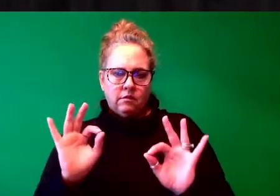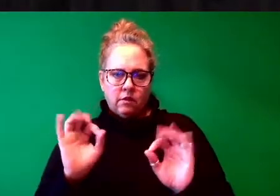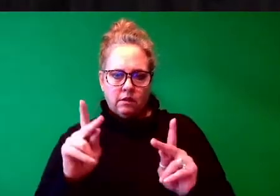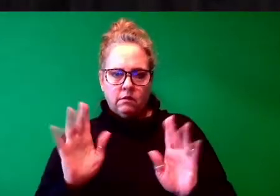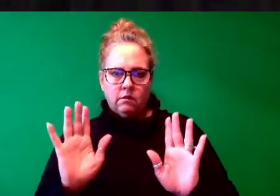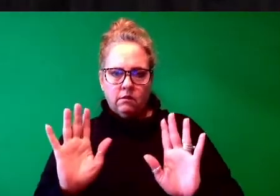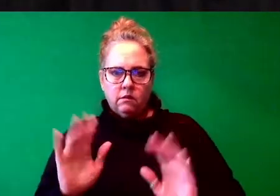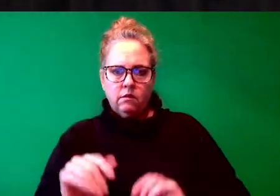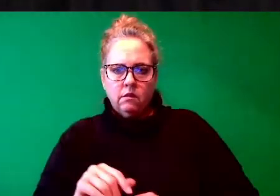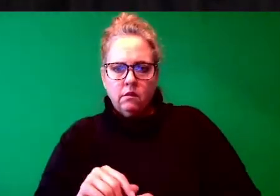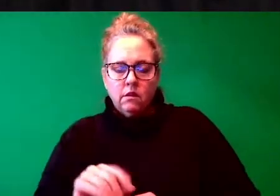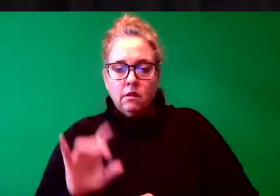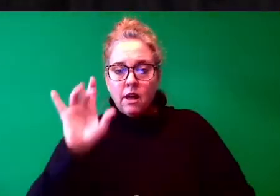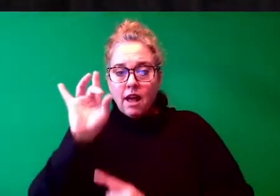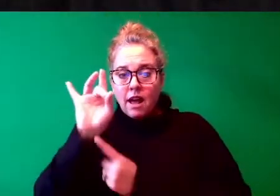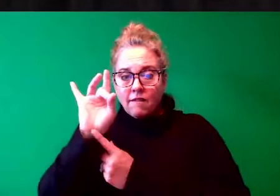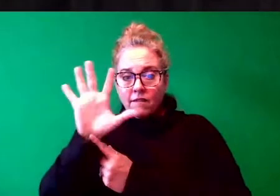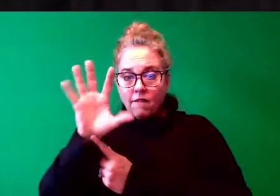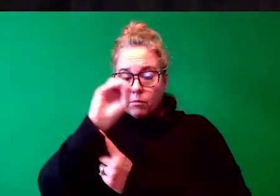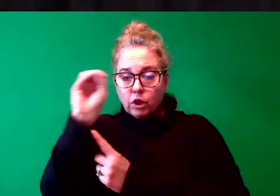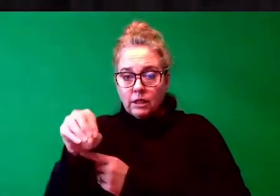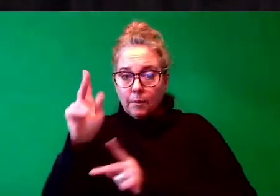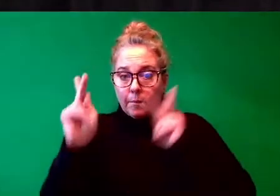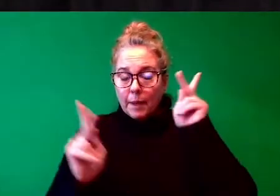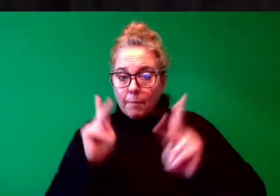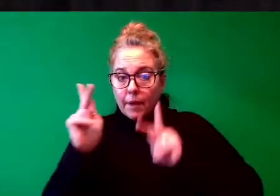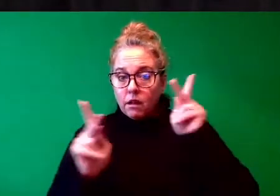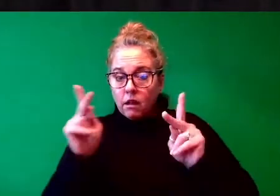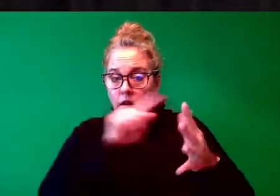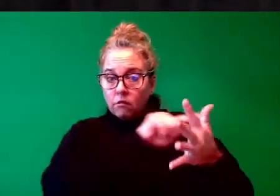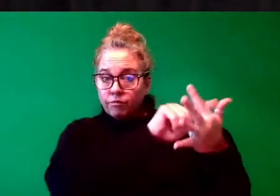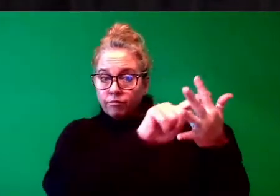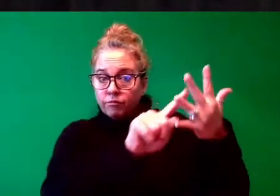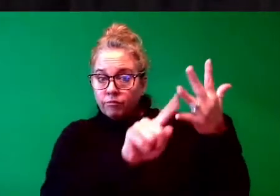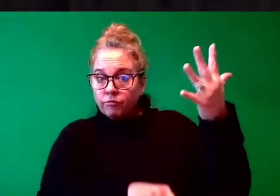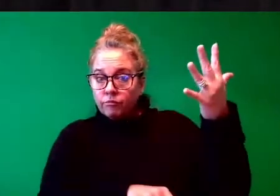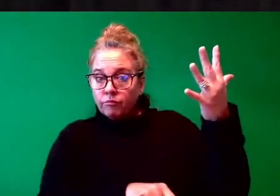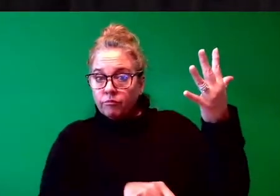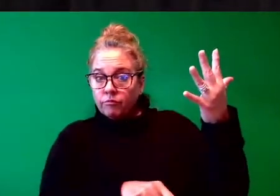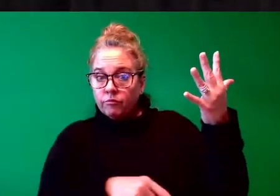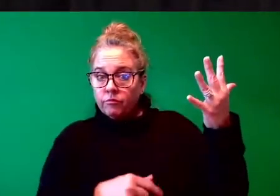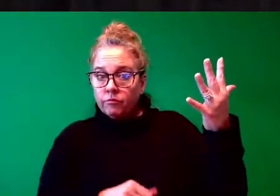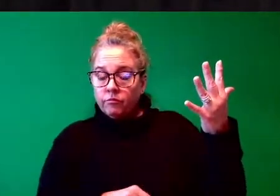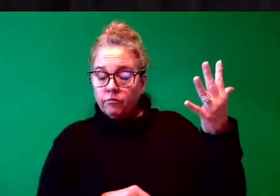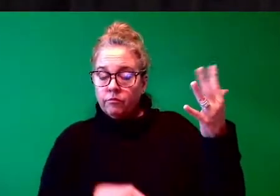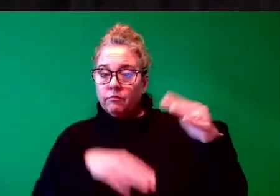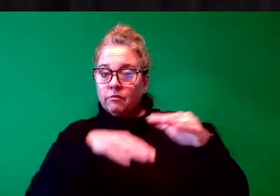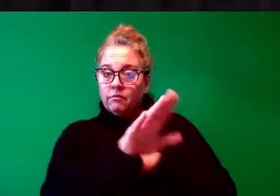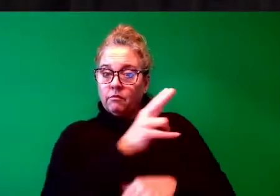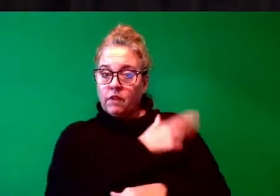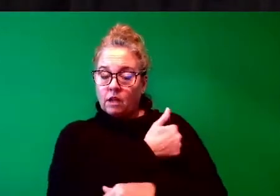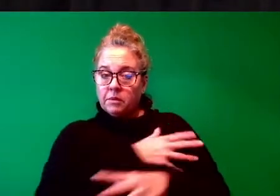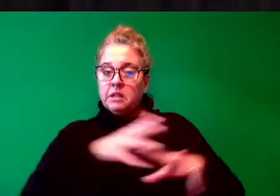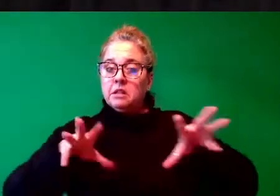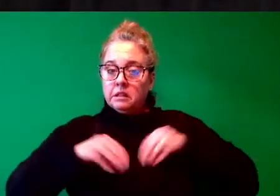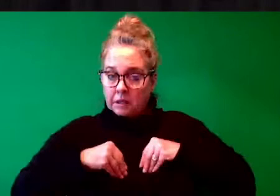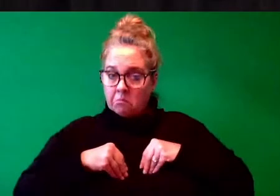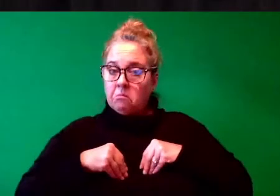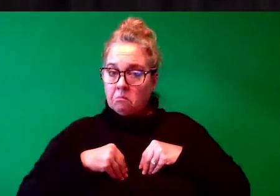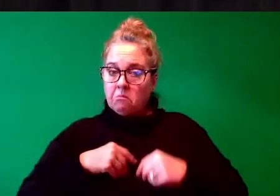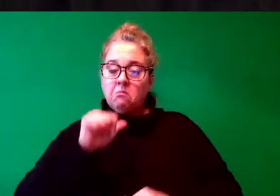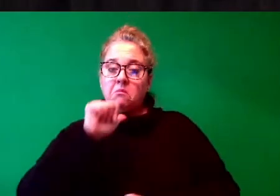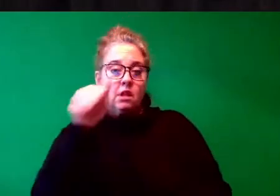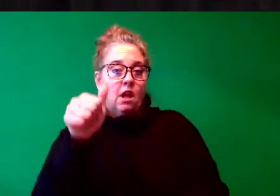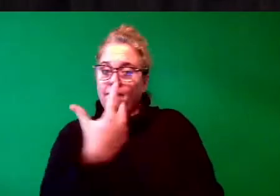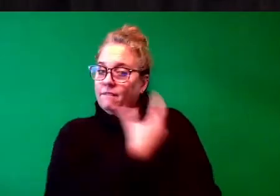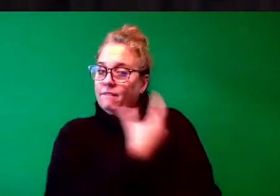85% of the people who are admitted are unvaccinated. So people are it's a